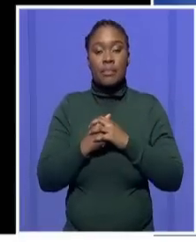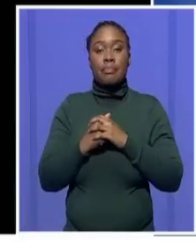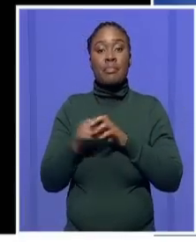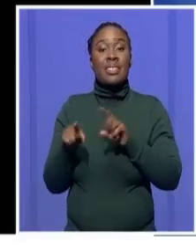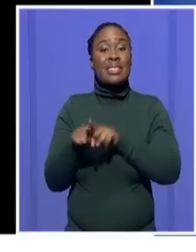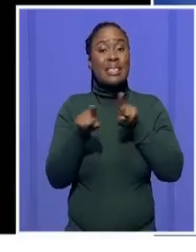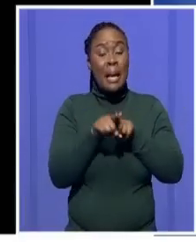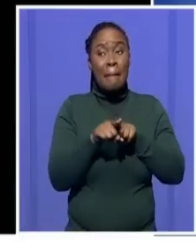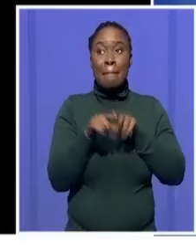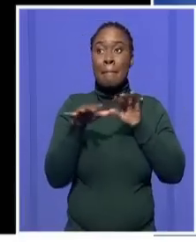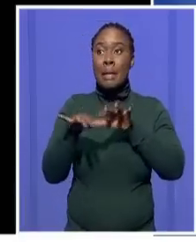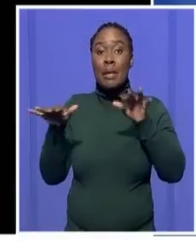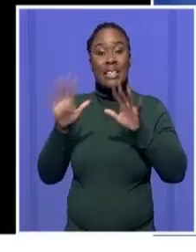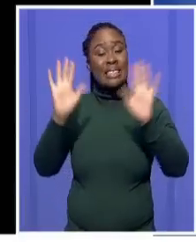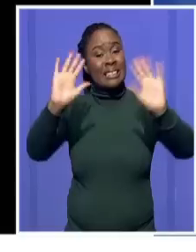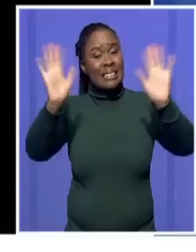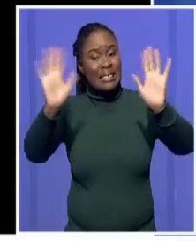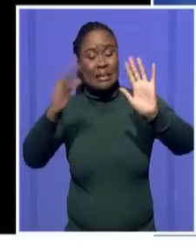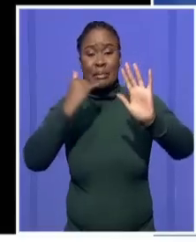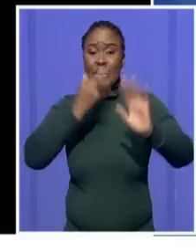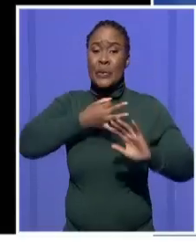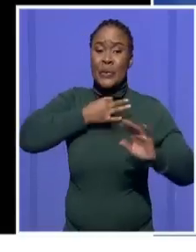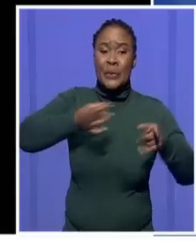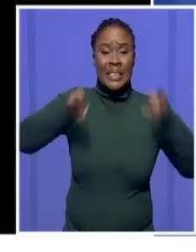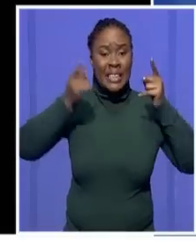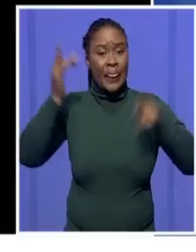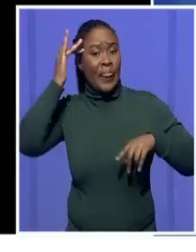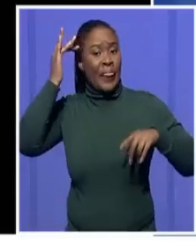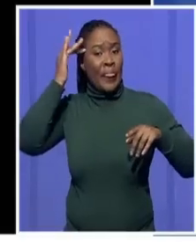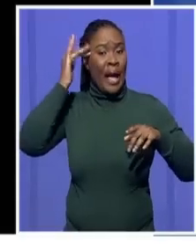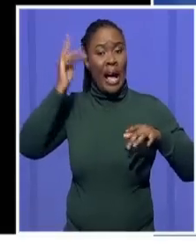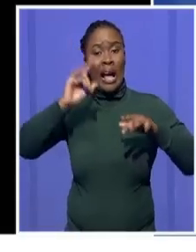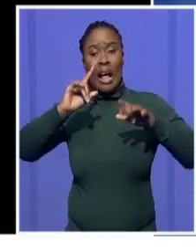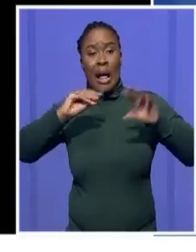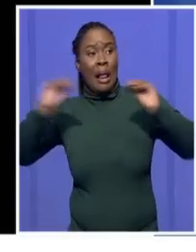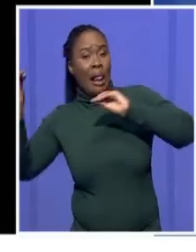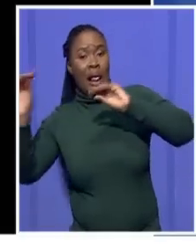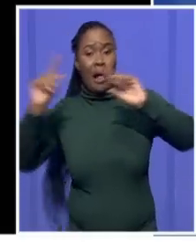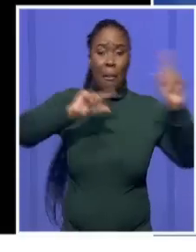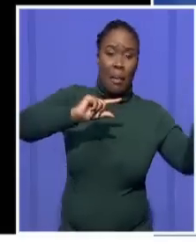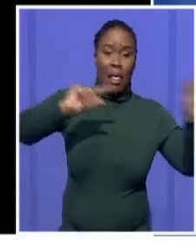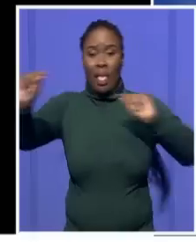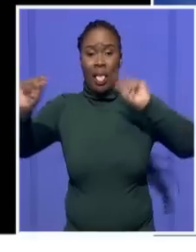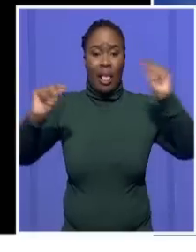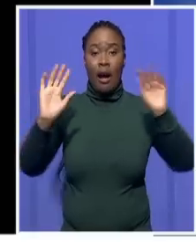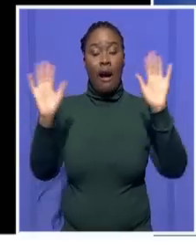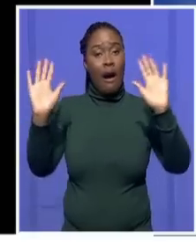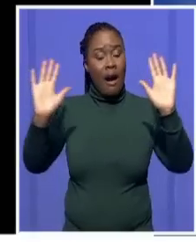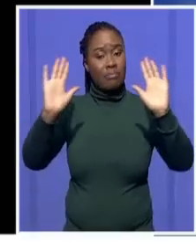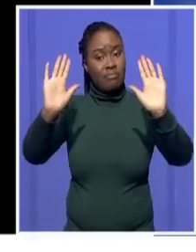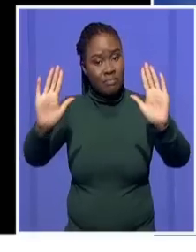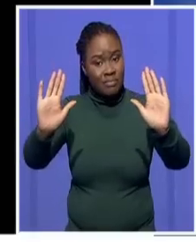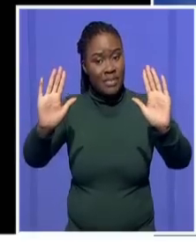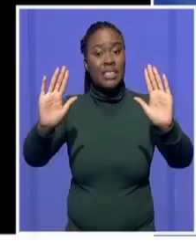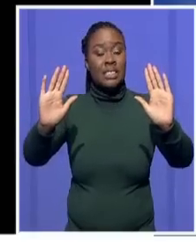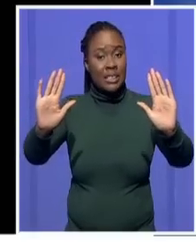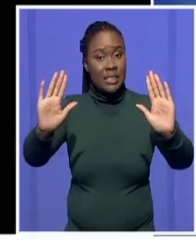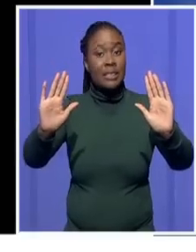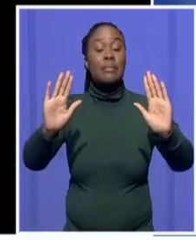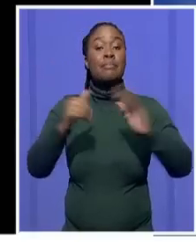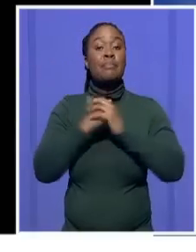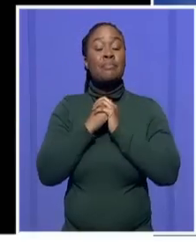people not to take risks. At all the different off-ramps that I came to between La Mercy and Umdloti to get